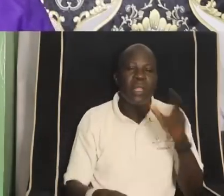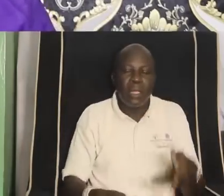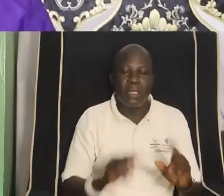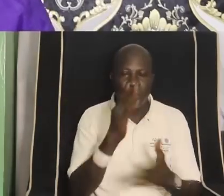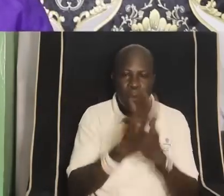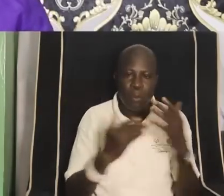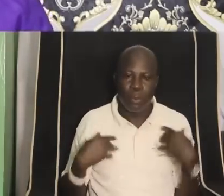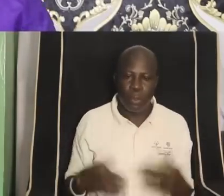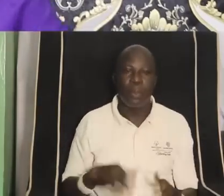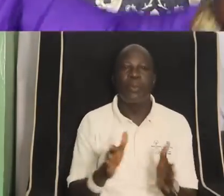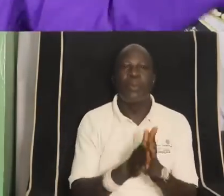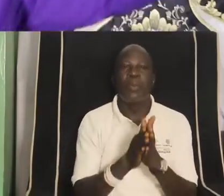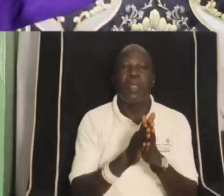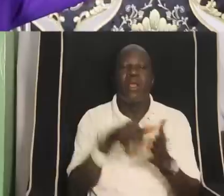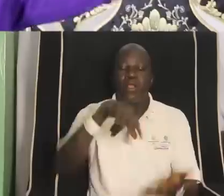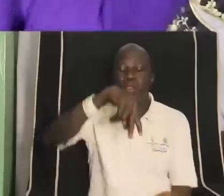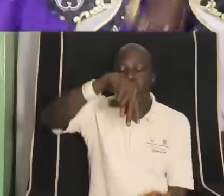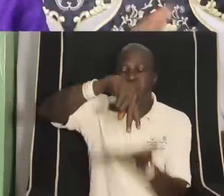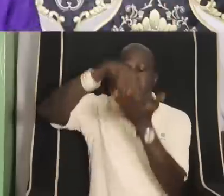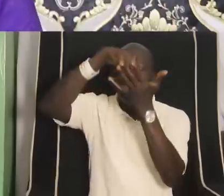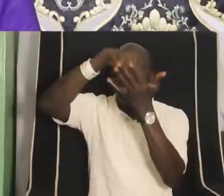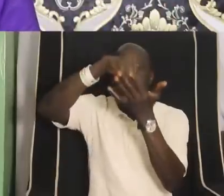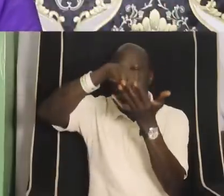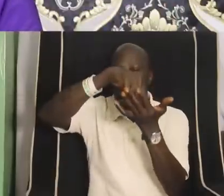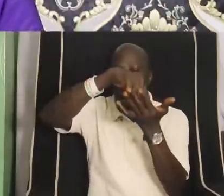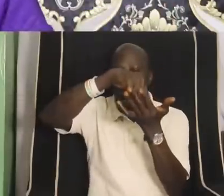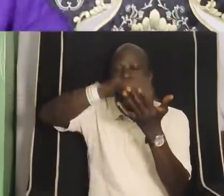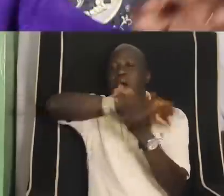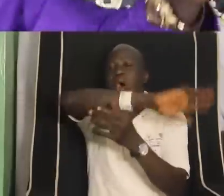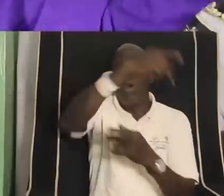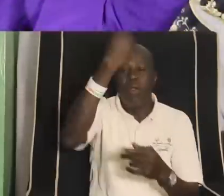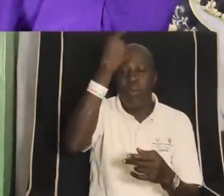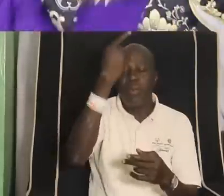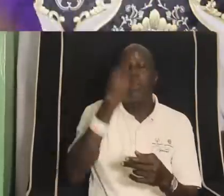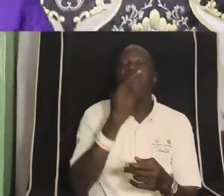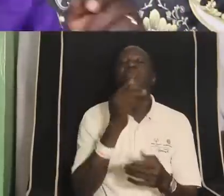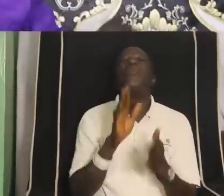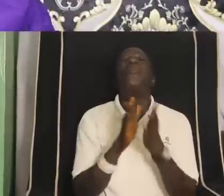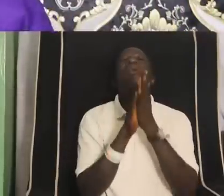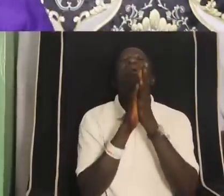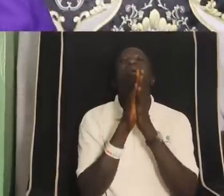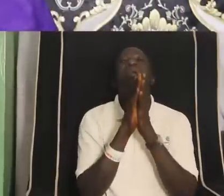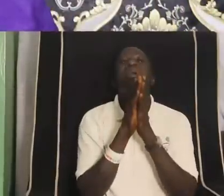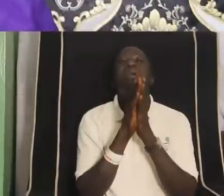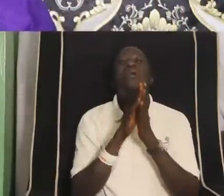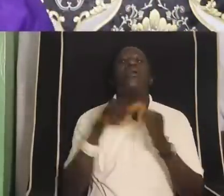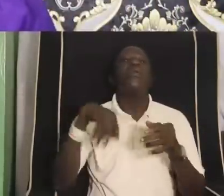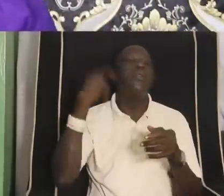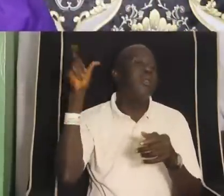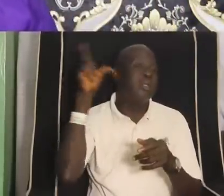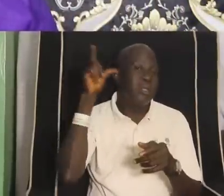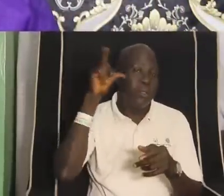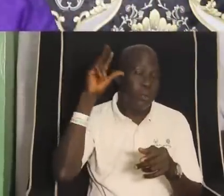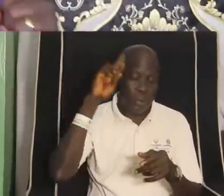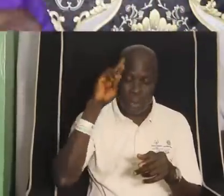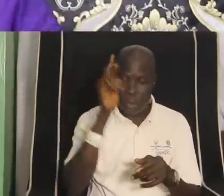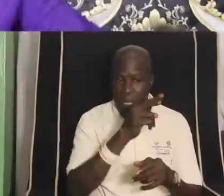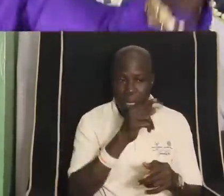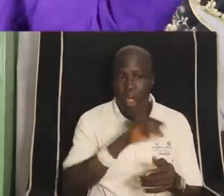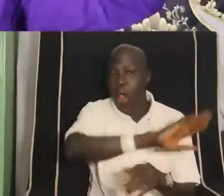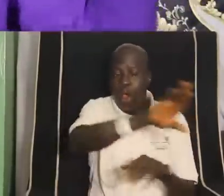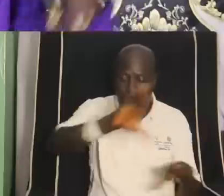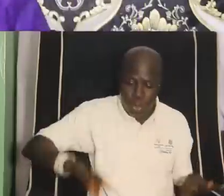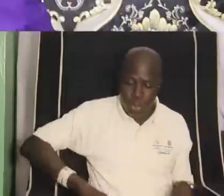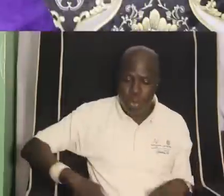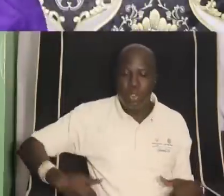Let everybody pray this prayer. Wa dide. You will stand. Eyan bi amọ e gba. Parents will pray. E gba mi, sir. Listen to me, sir. Iwo odo iwo